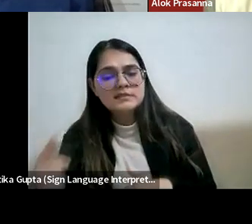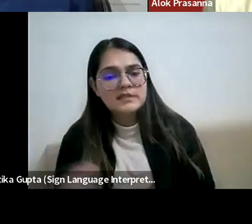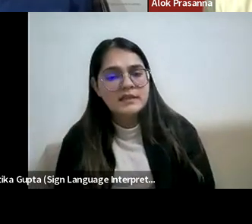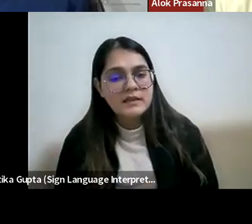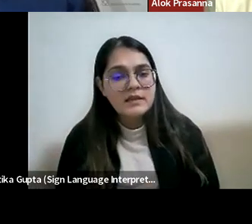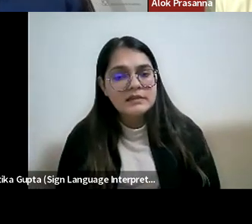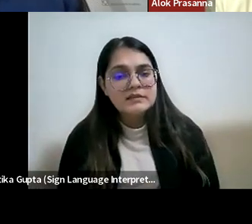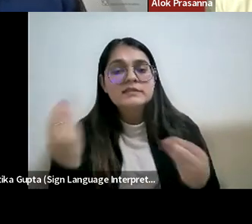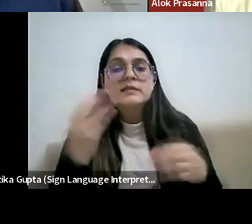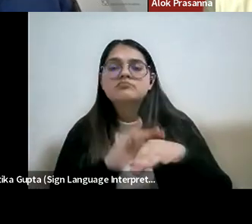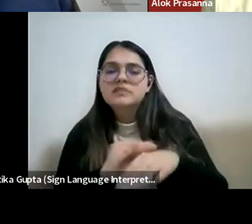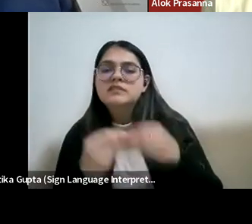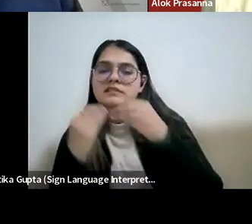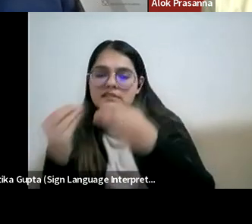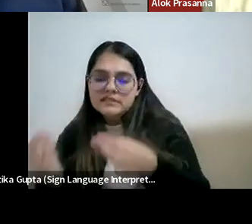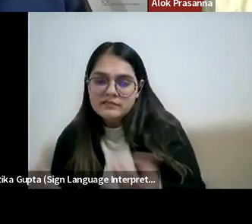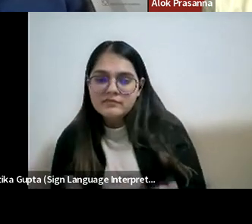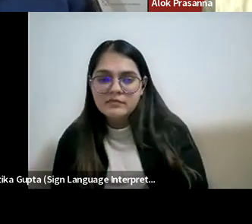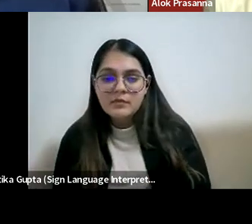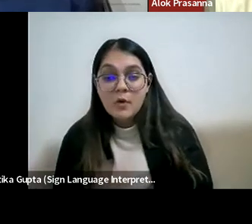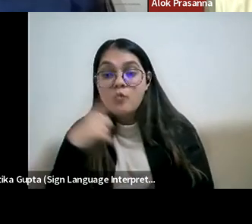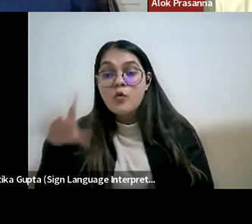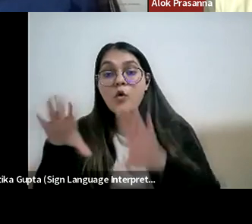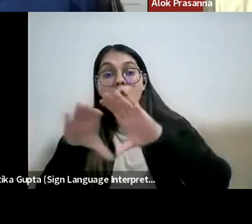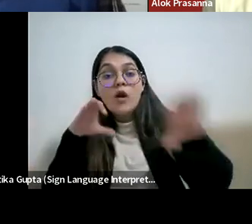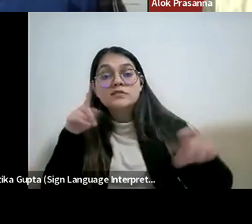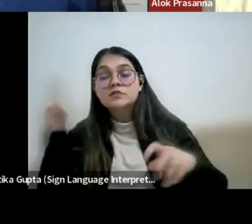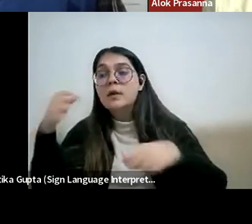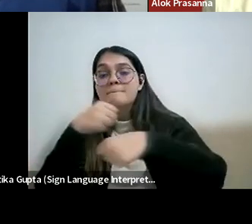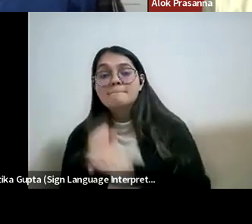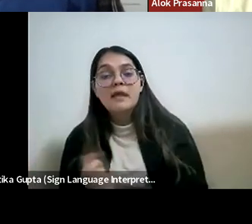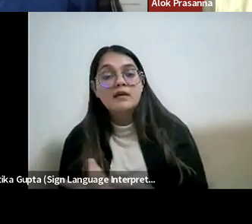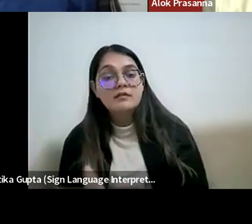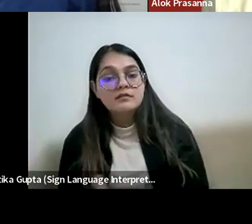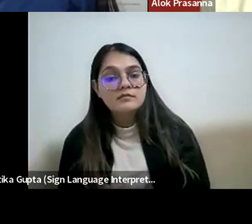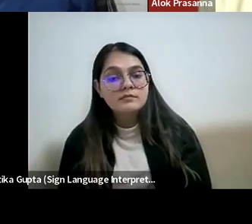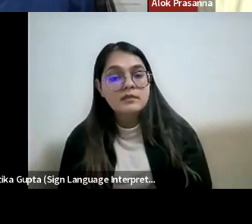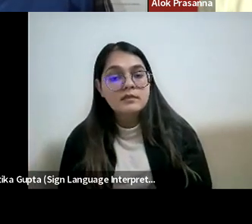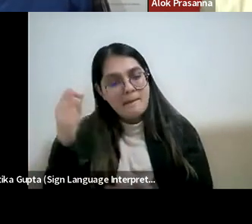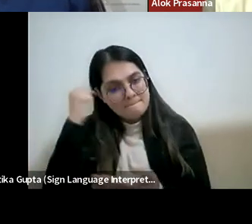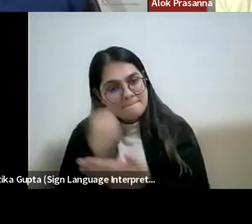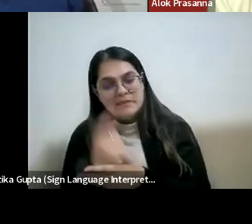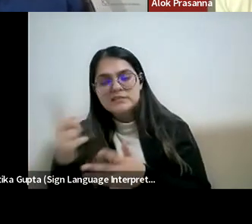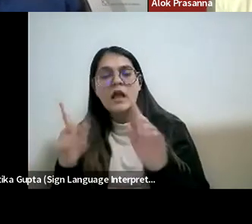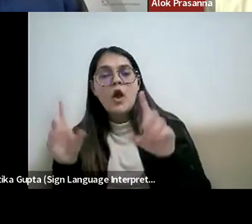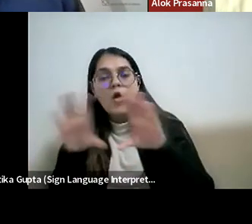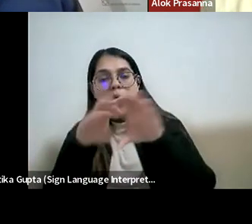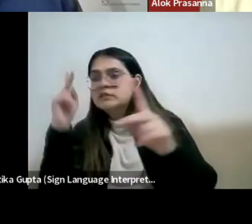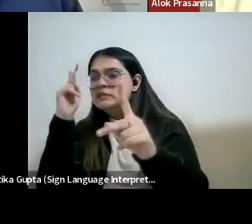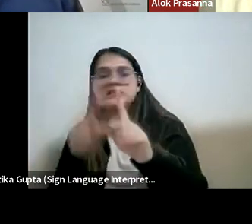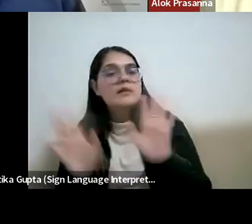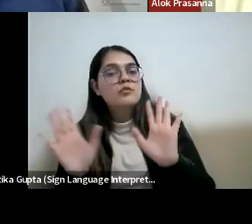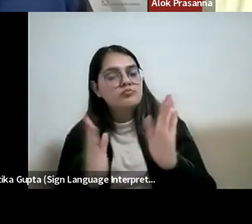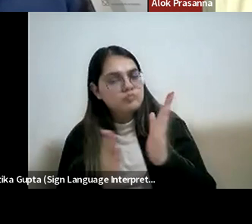itself shows that the constitution makers intended that the constitution be an evolving document. Now you look